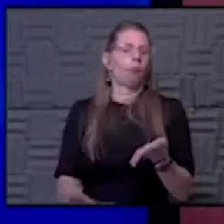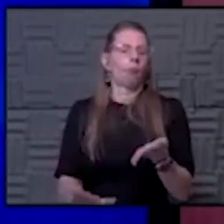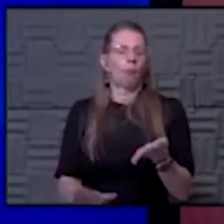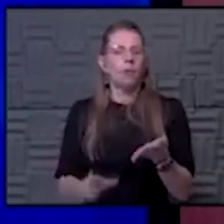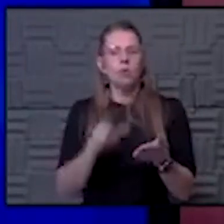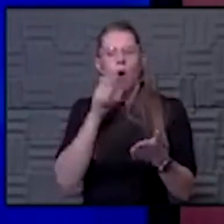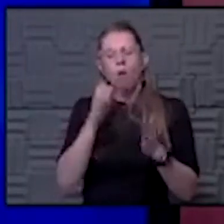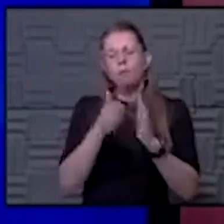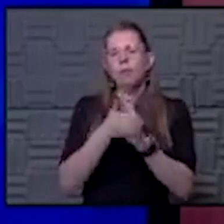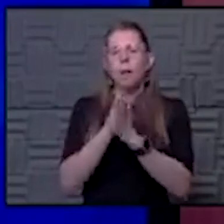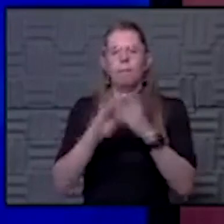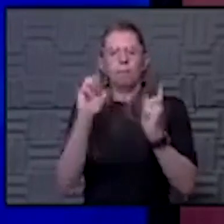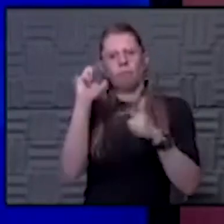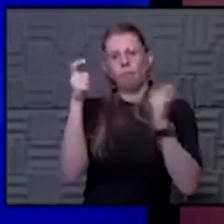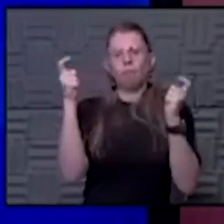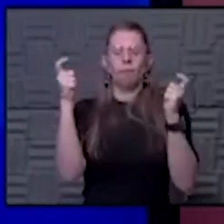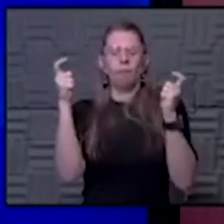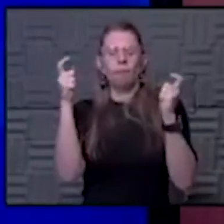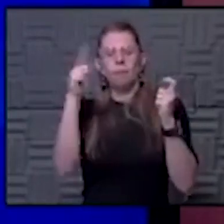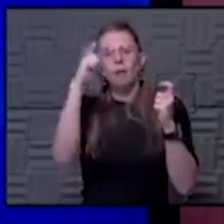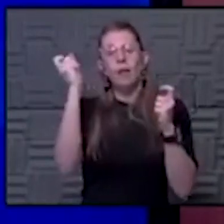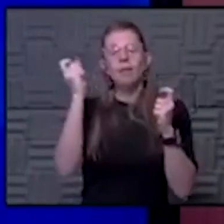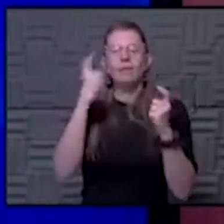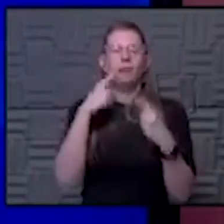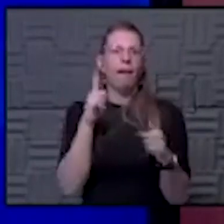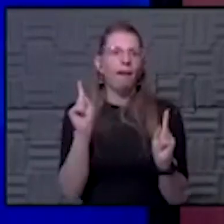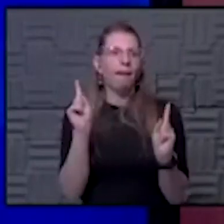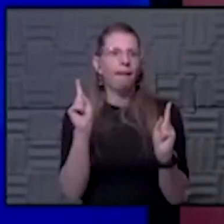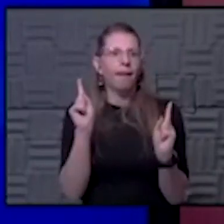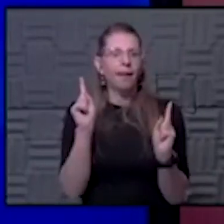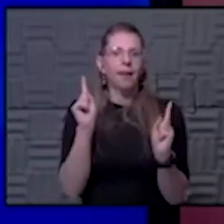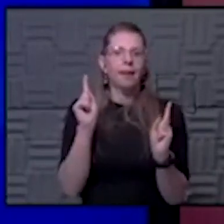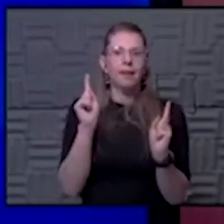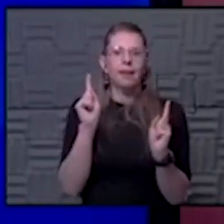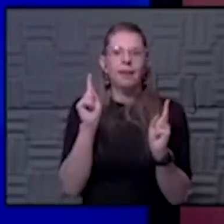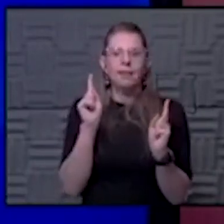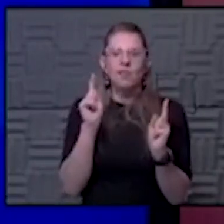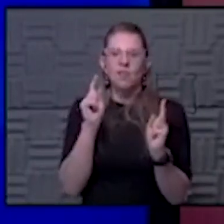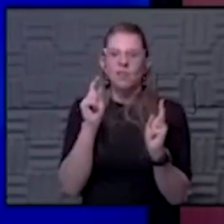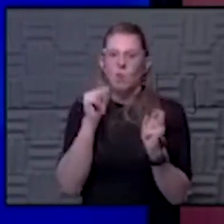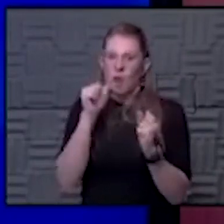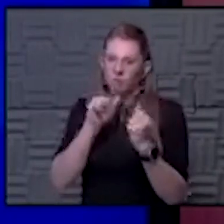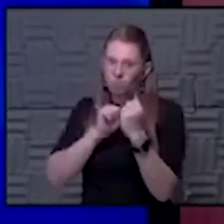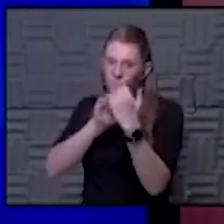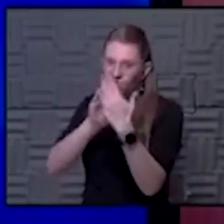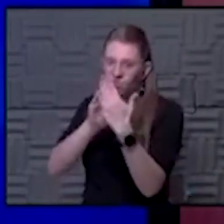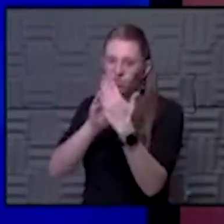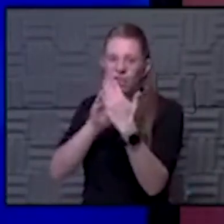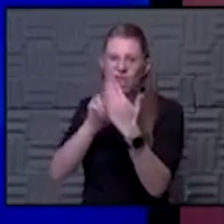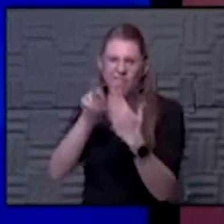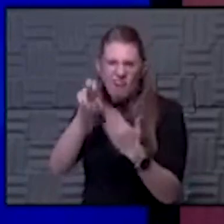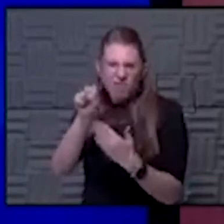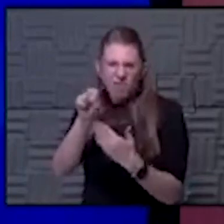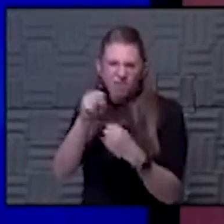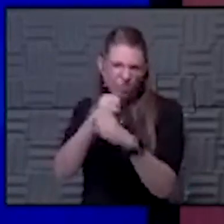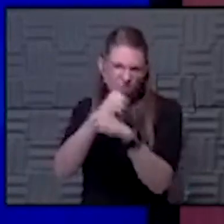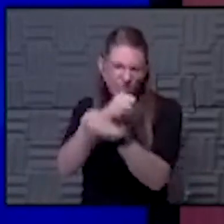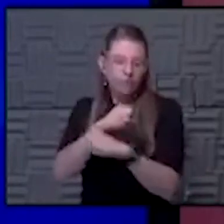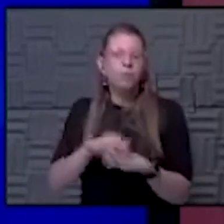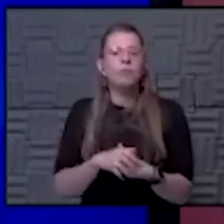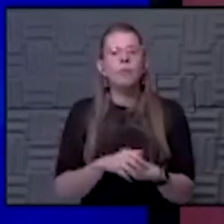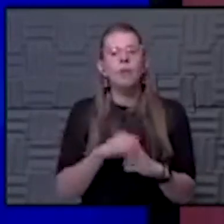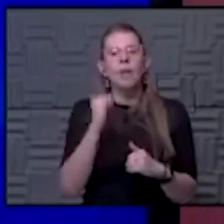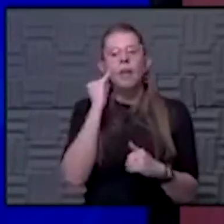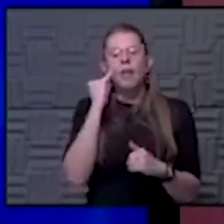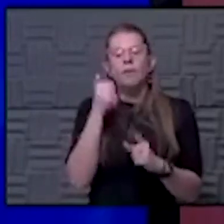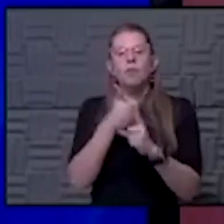cocky just because finally it's really going to be game on for our offense. So whether you're on the prairie of